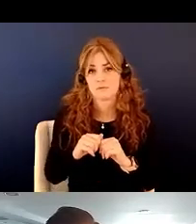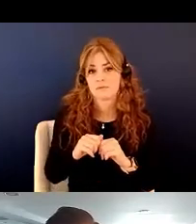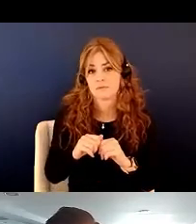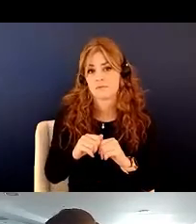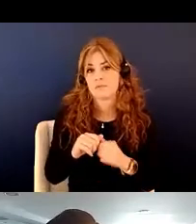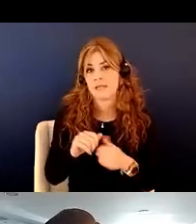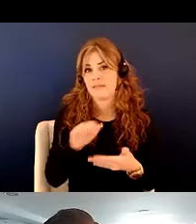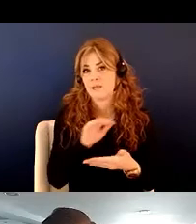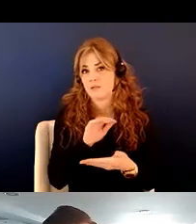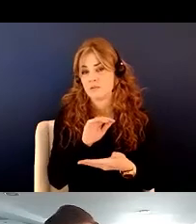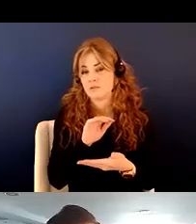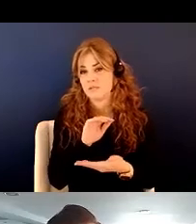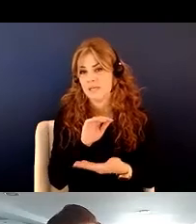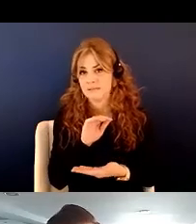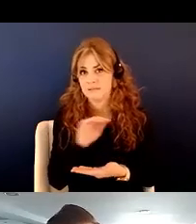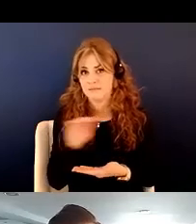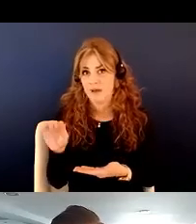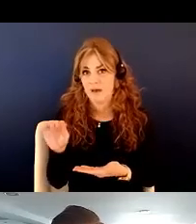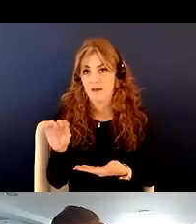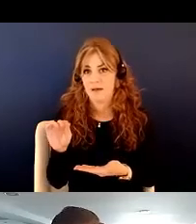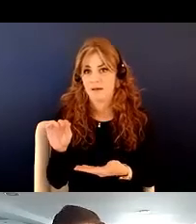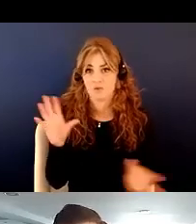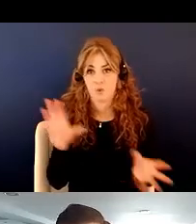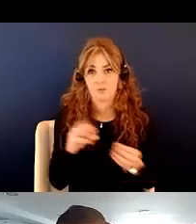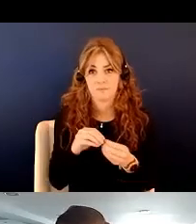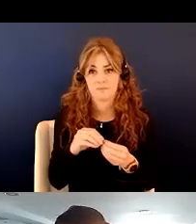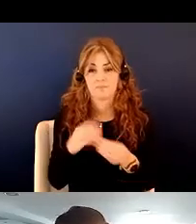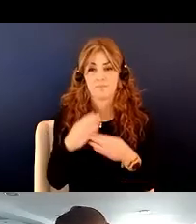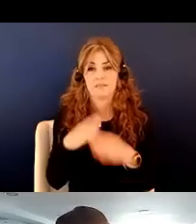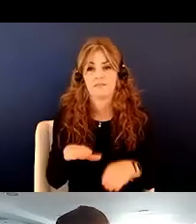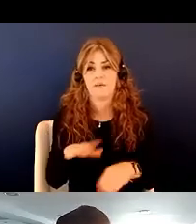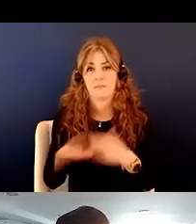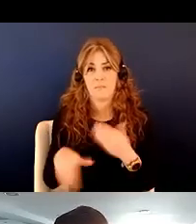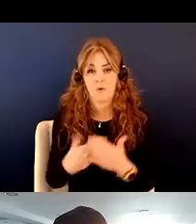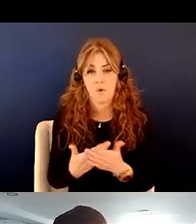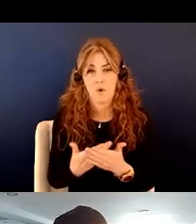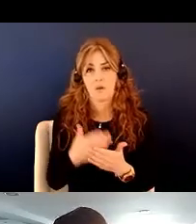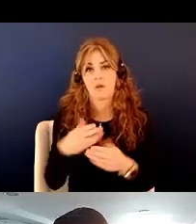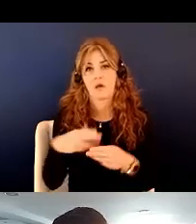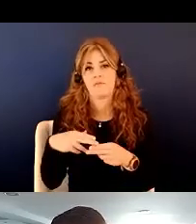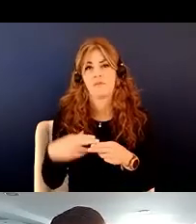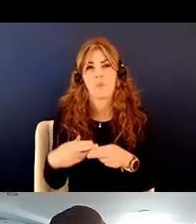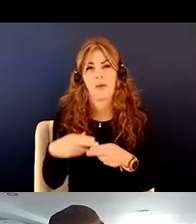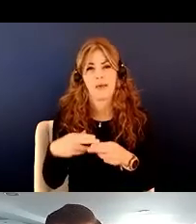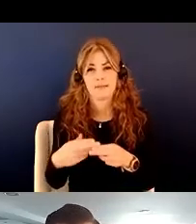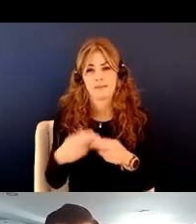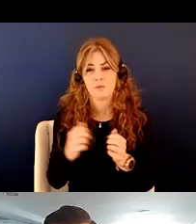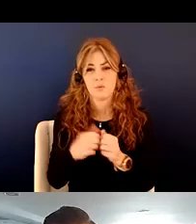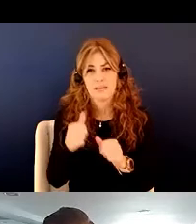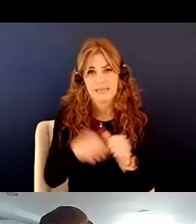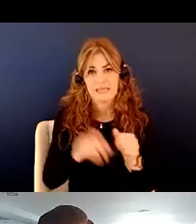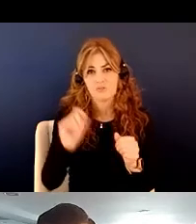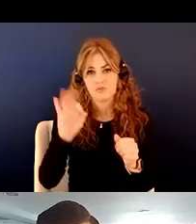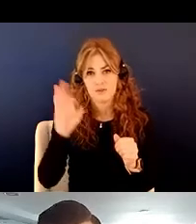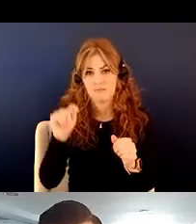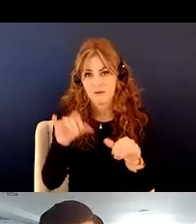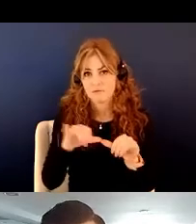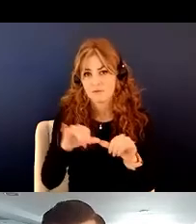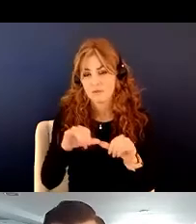by, and sum those up and divide by the sum of all of the weights across the effect sizes in our data set.